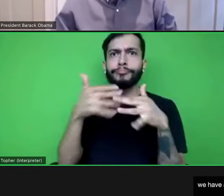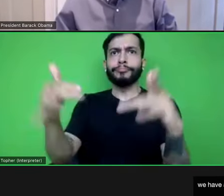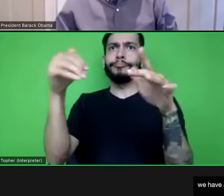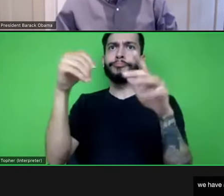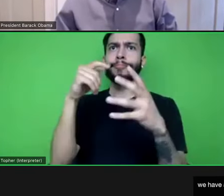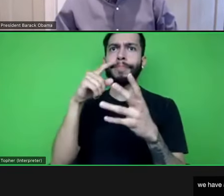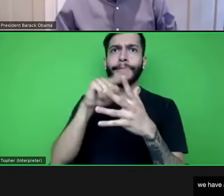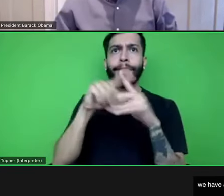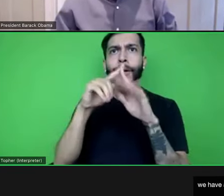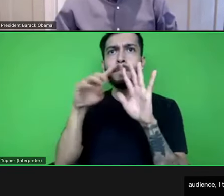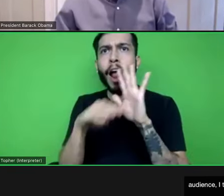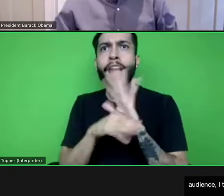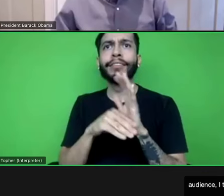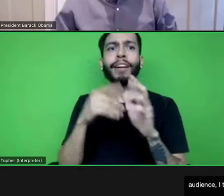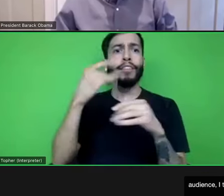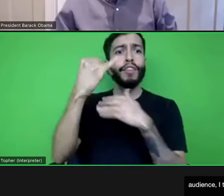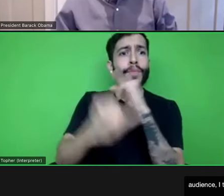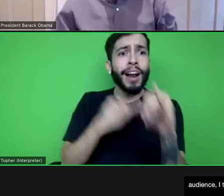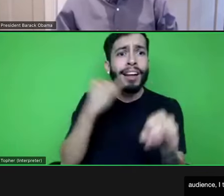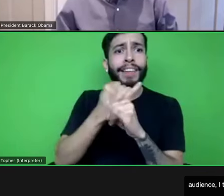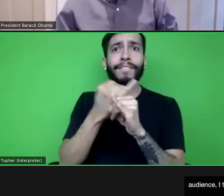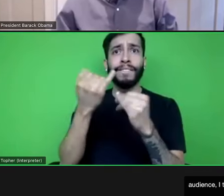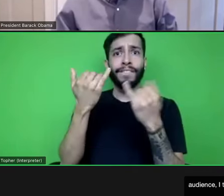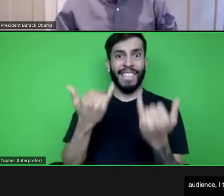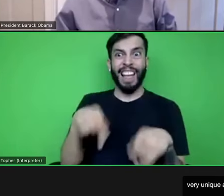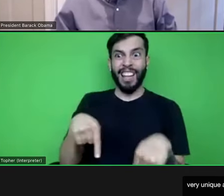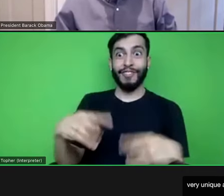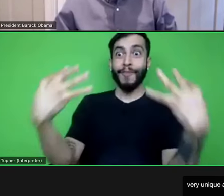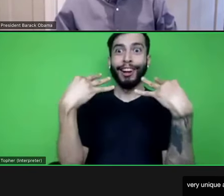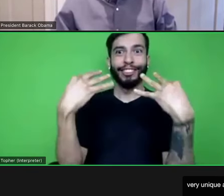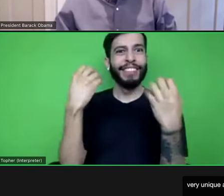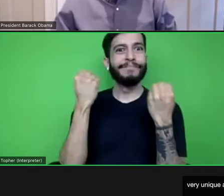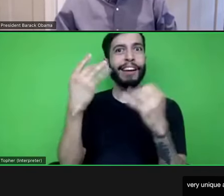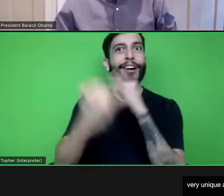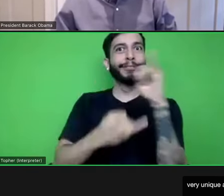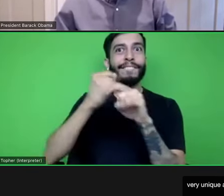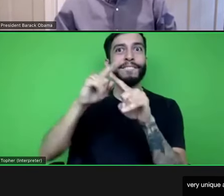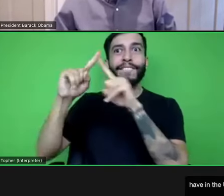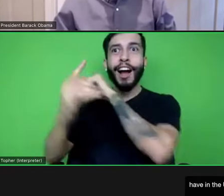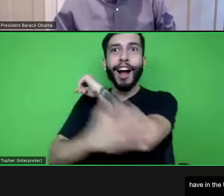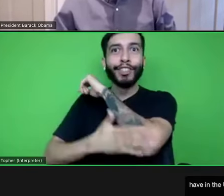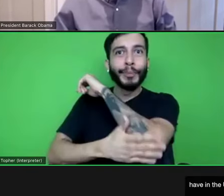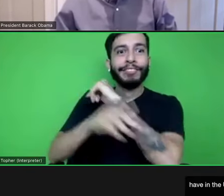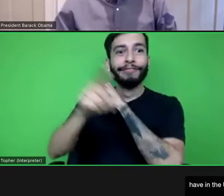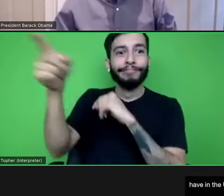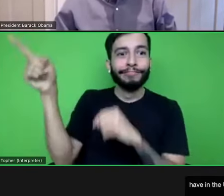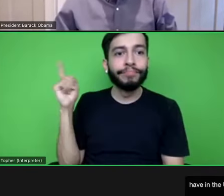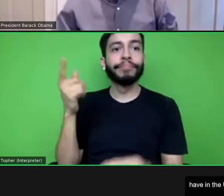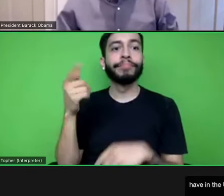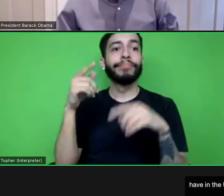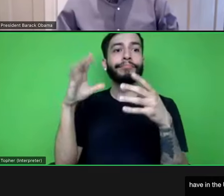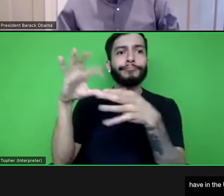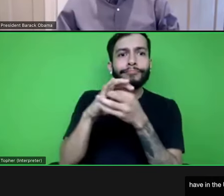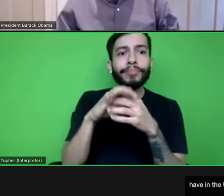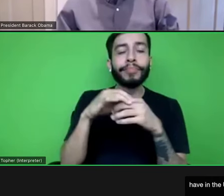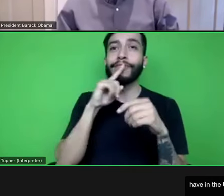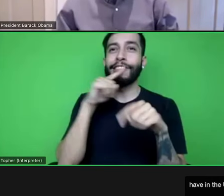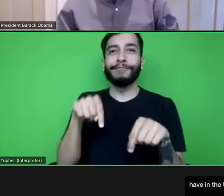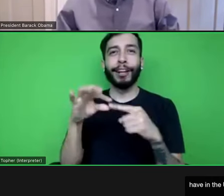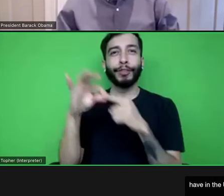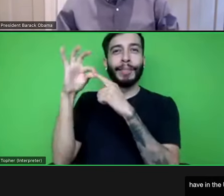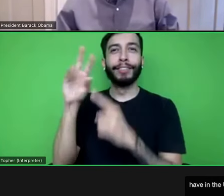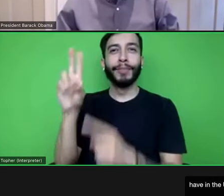unique aspects of what we have in the United States with our laws, specifically around technical